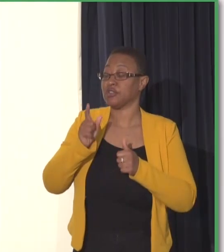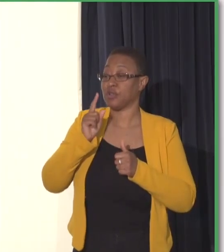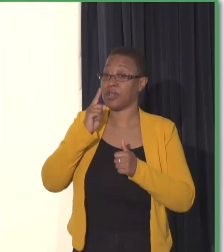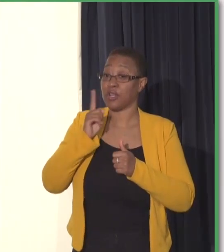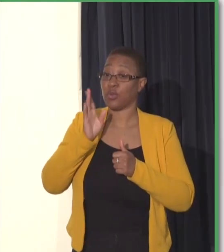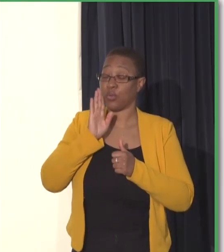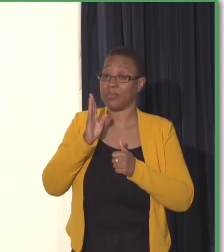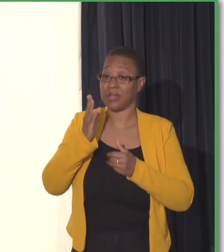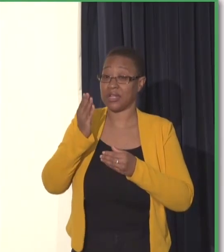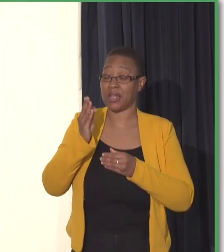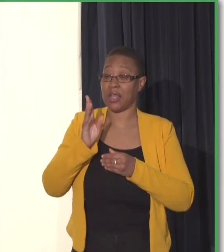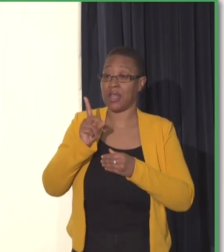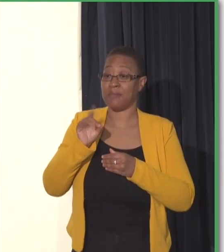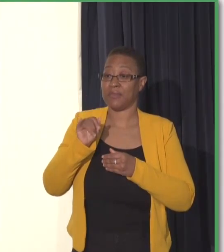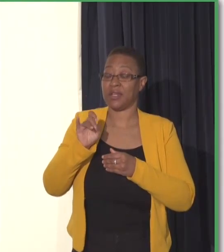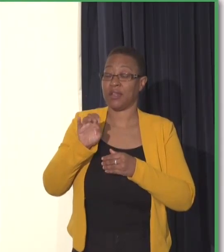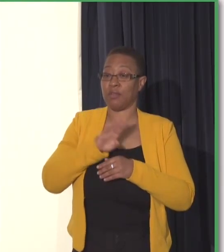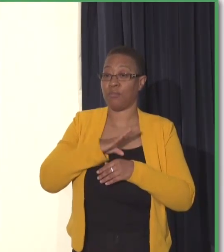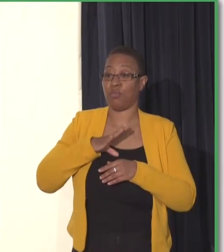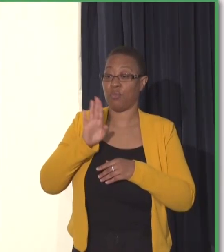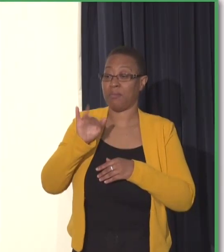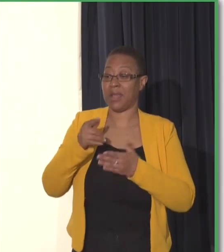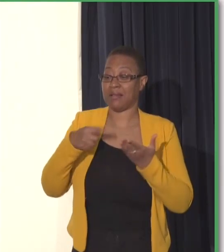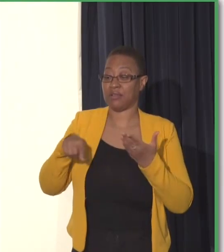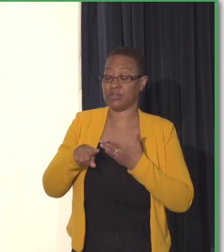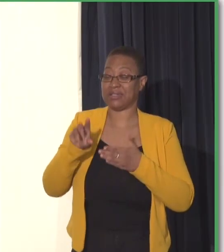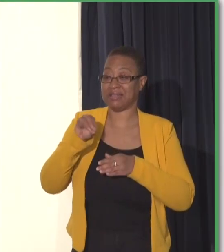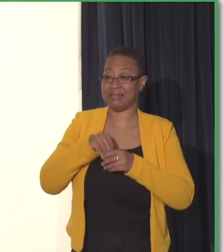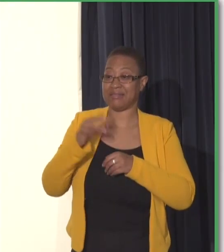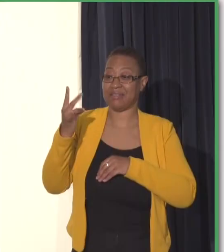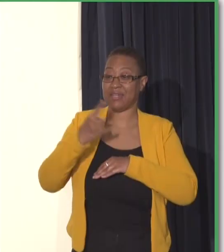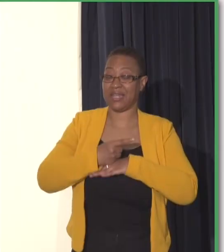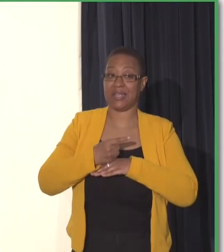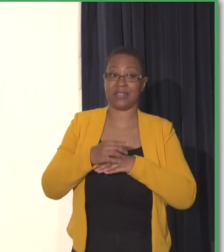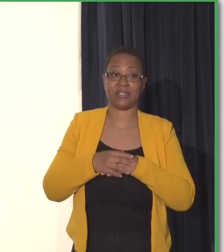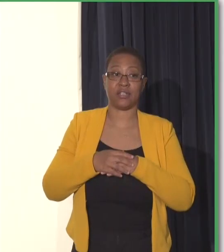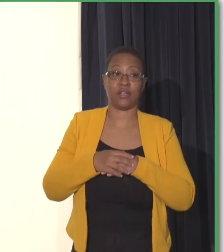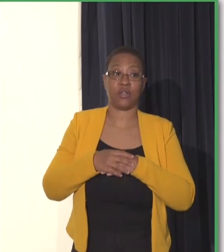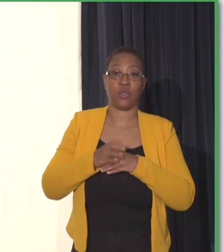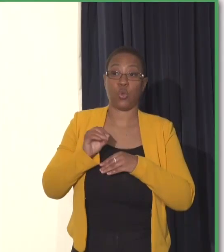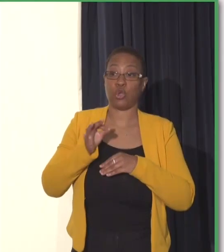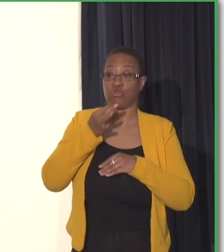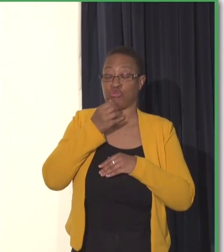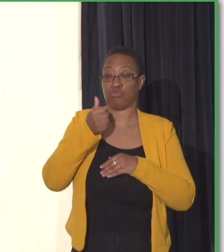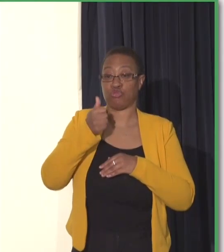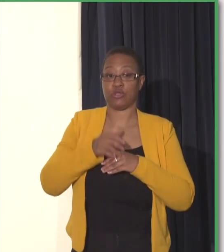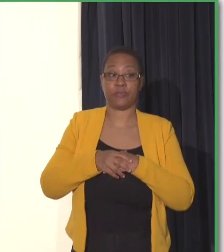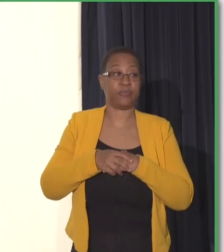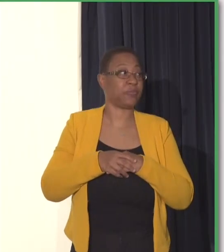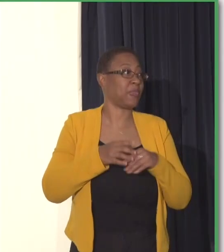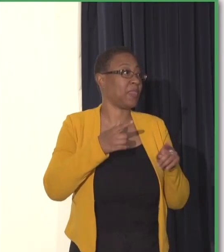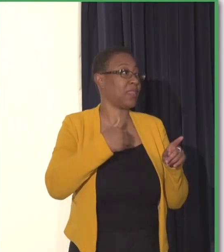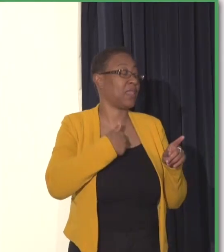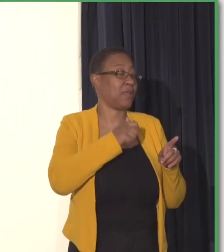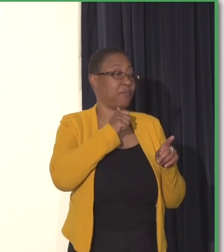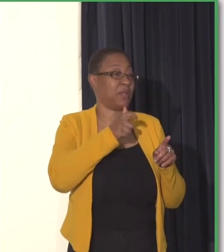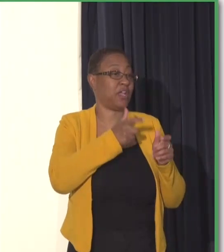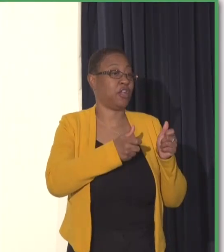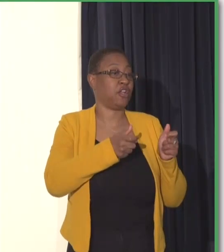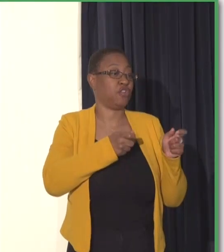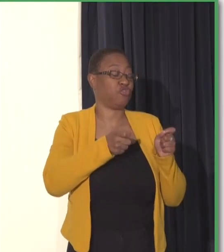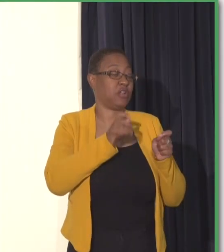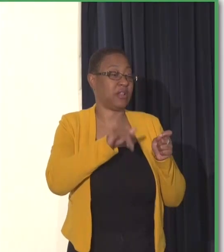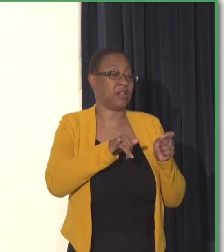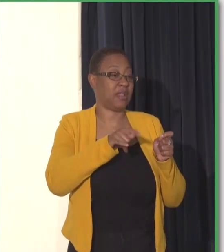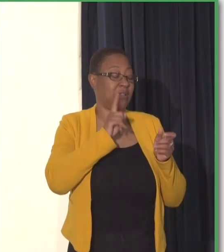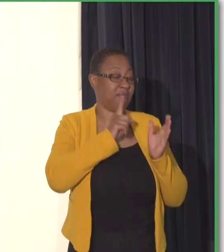to update the board by next week, in 7 days or sooner? I'm not in charge of that investigation, but I will go